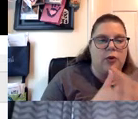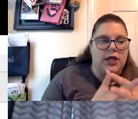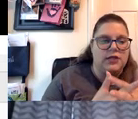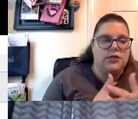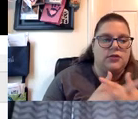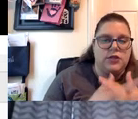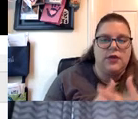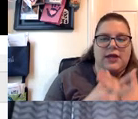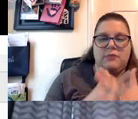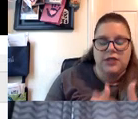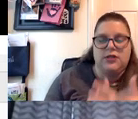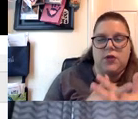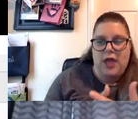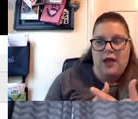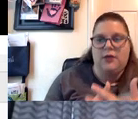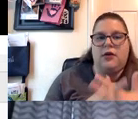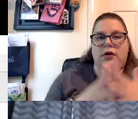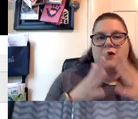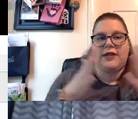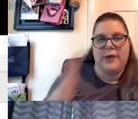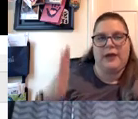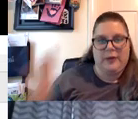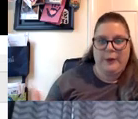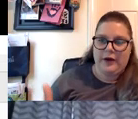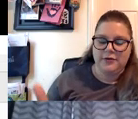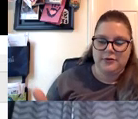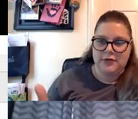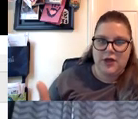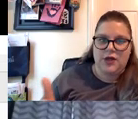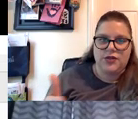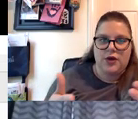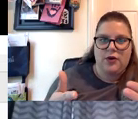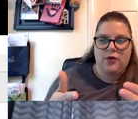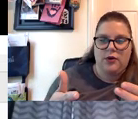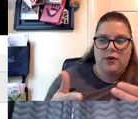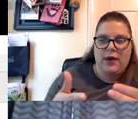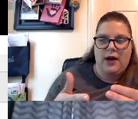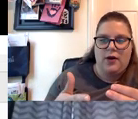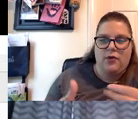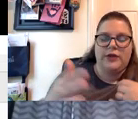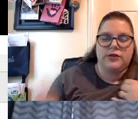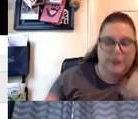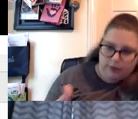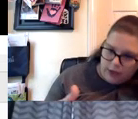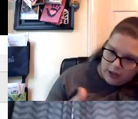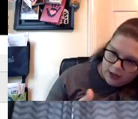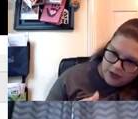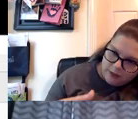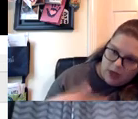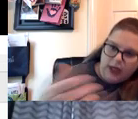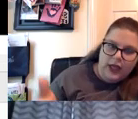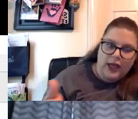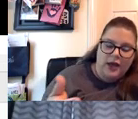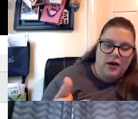whole point is doing as much as you can for as many people. So while one screen reader